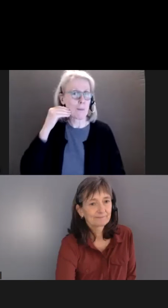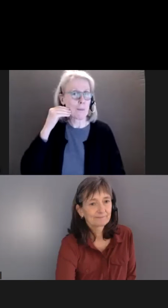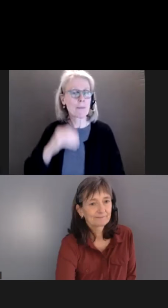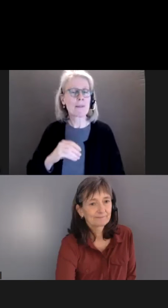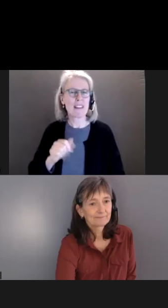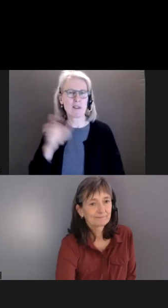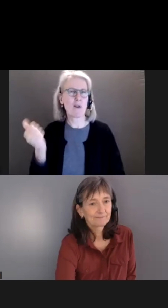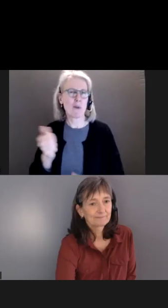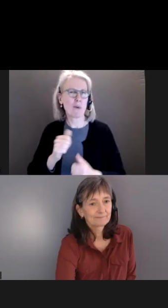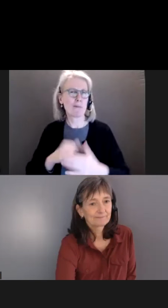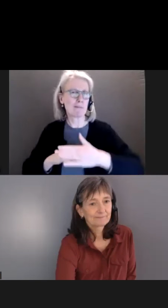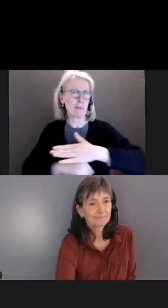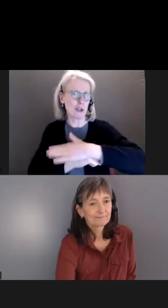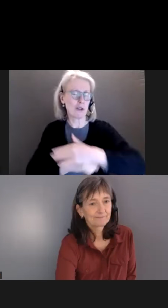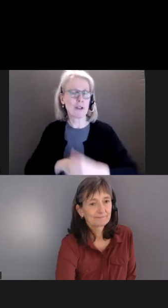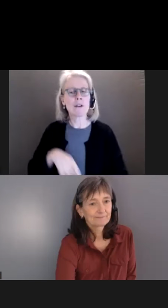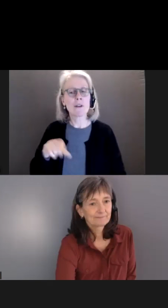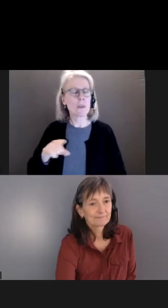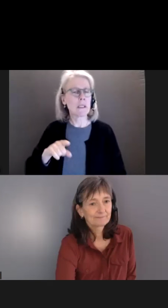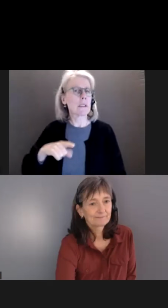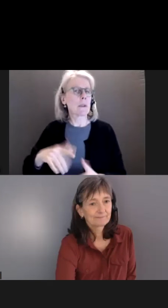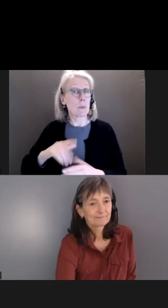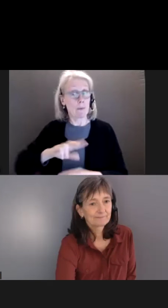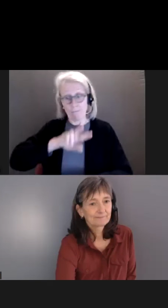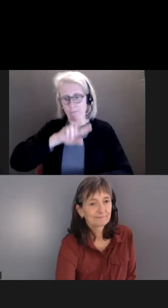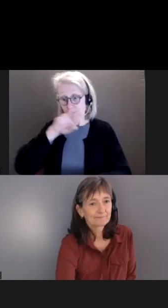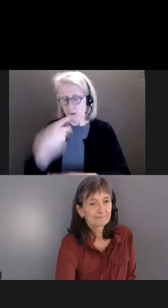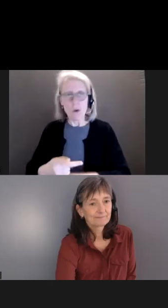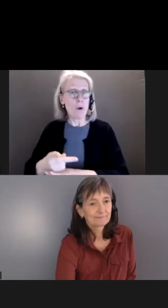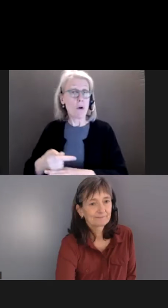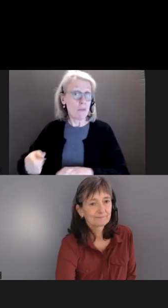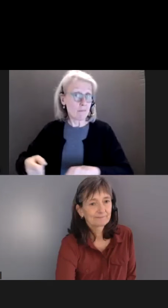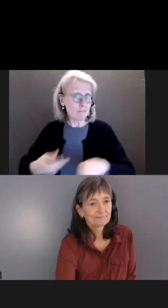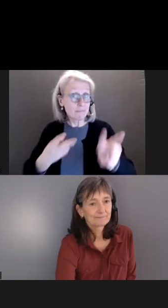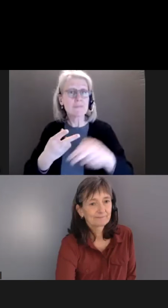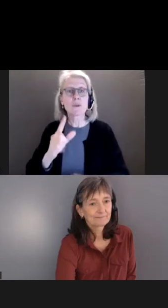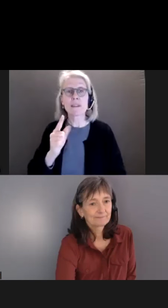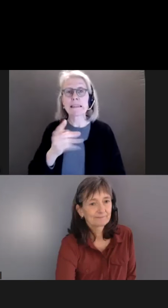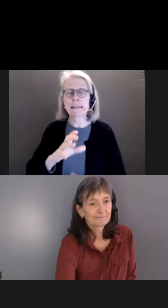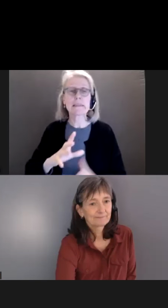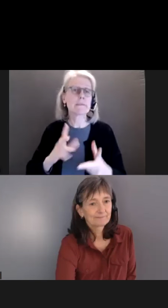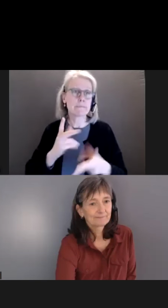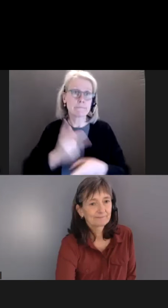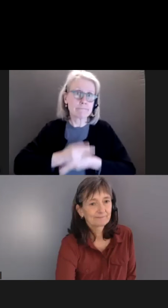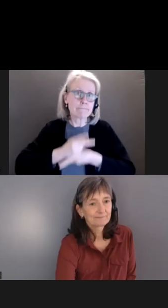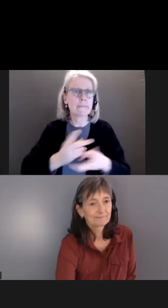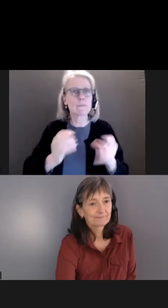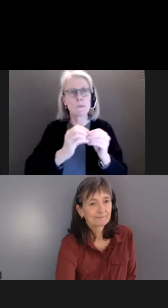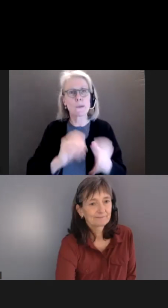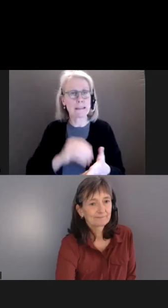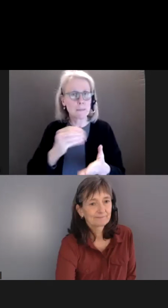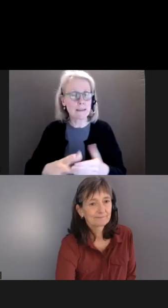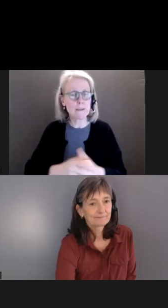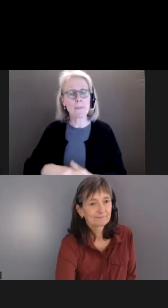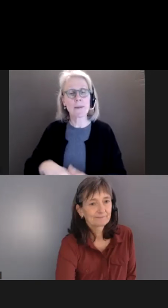the significant burden of falls and their resulting consequences in Canada every year. So according to the World Health